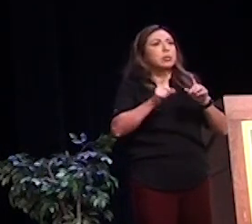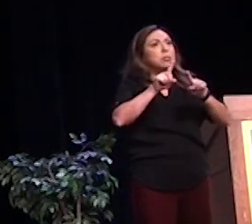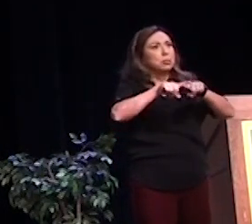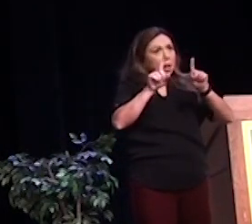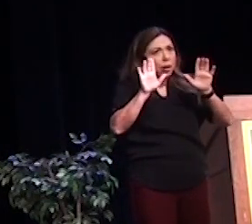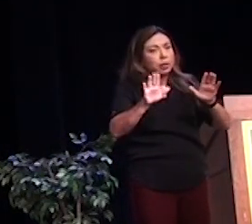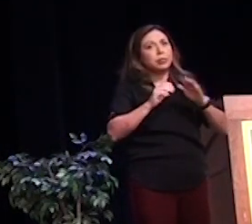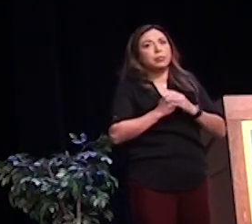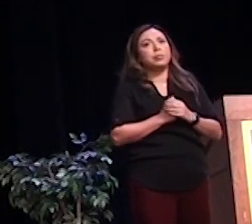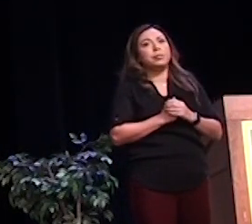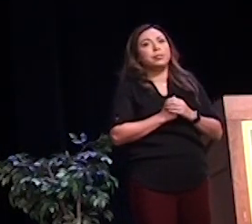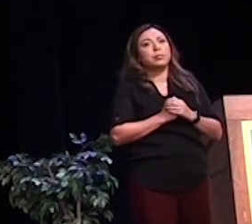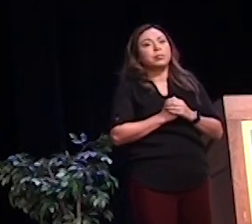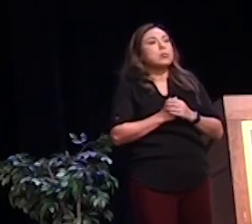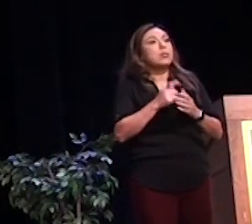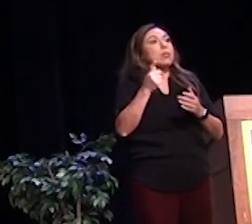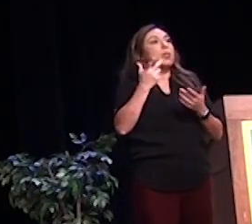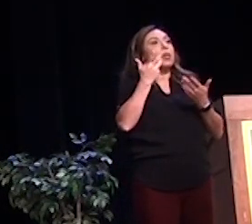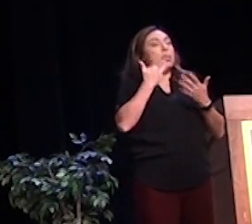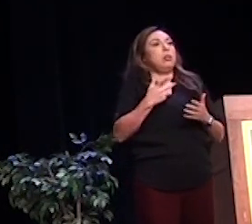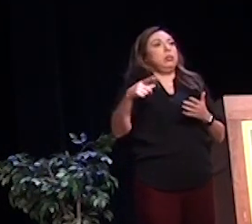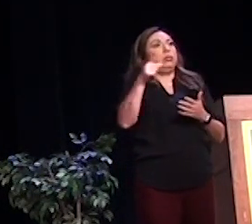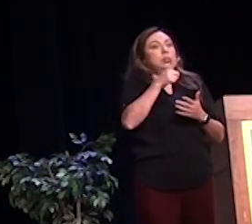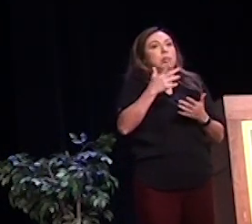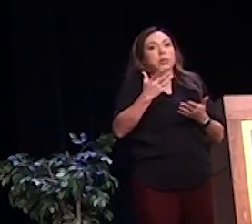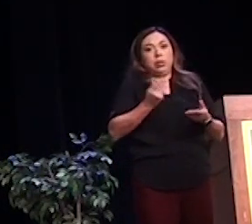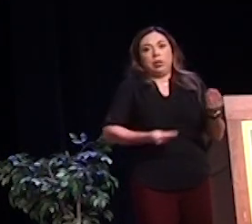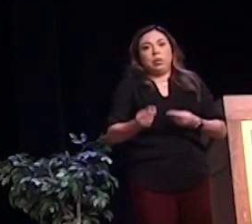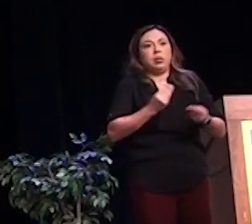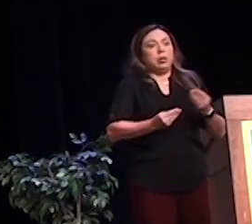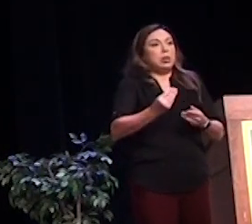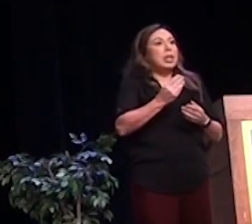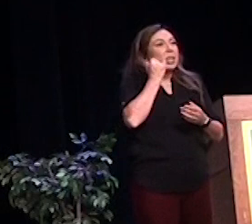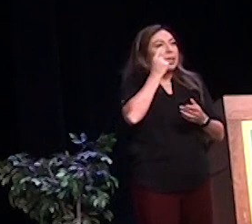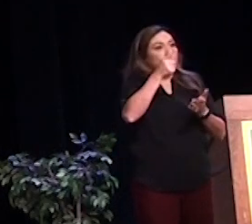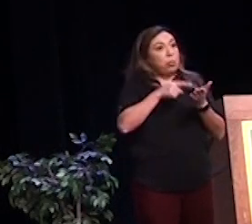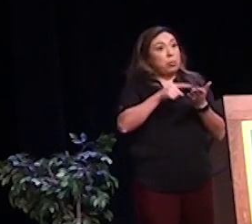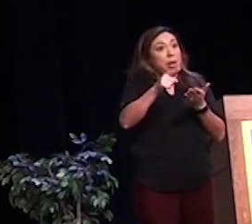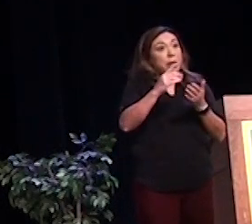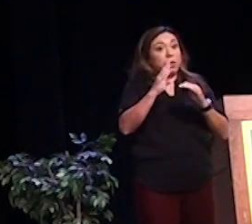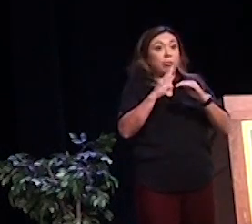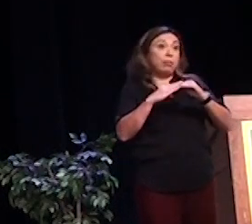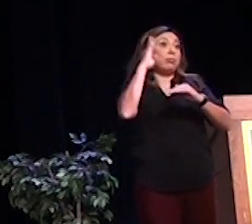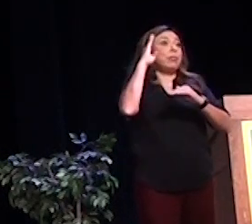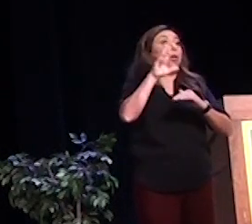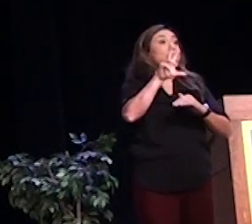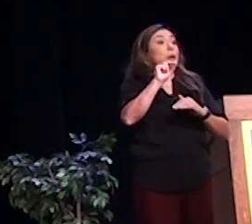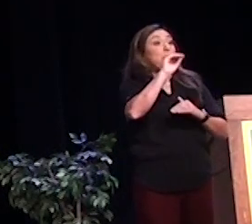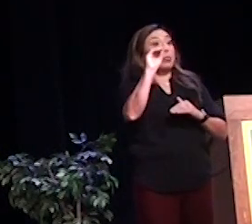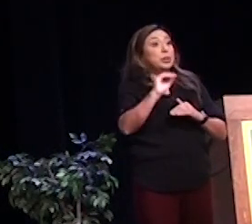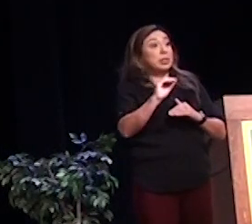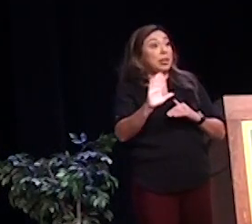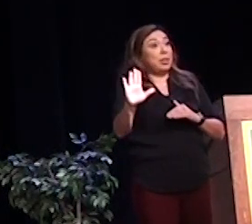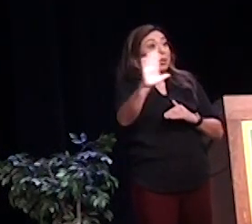But you don't want to be cost burden, right? So if you're paying more than 30% of your